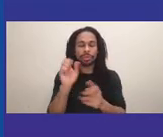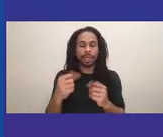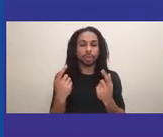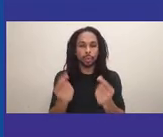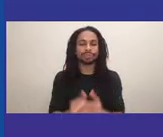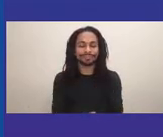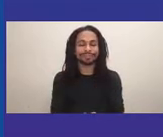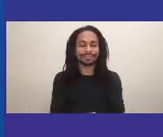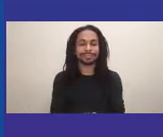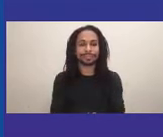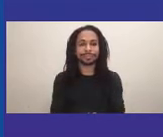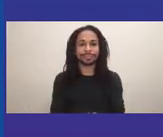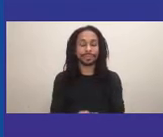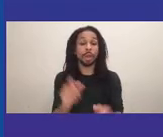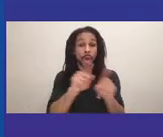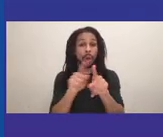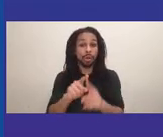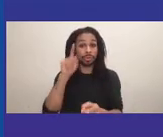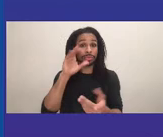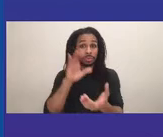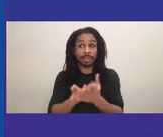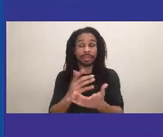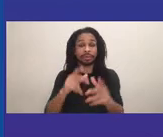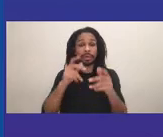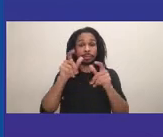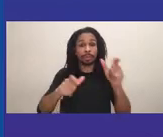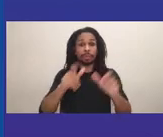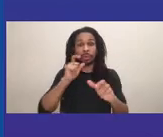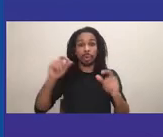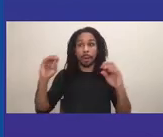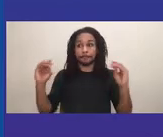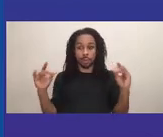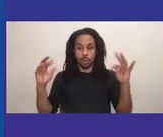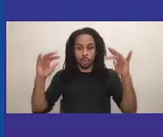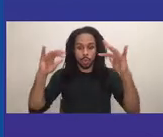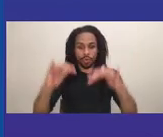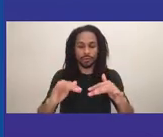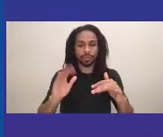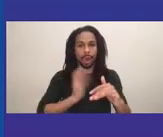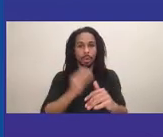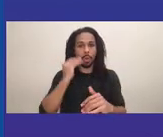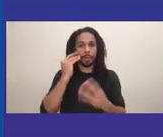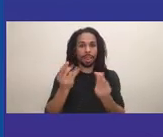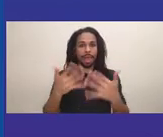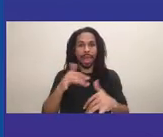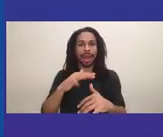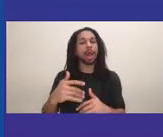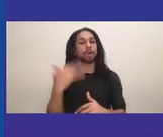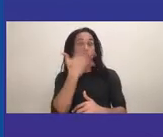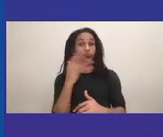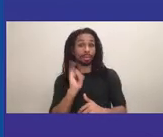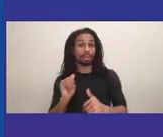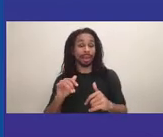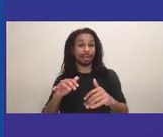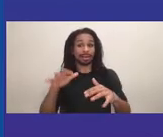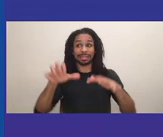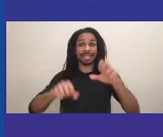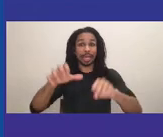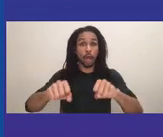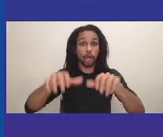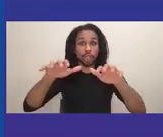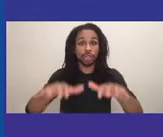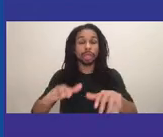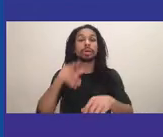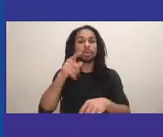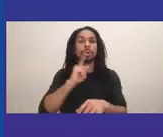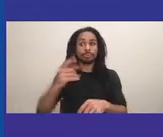believe people who move to our homelands and emulate settlers should do this as well. If you are profiting off of violence on my